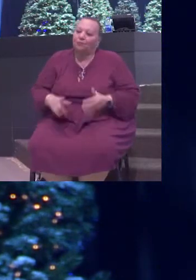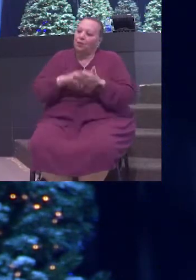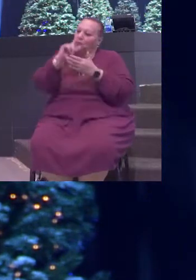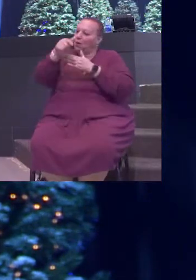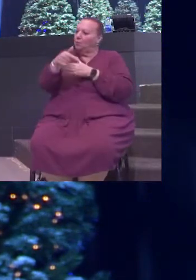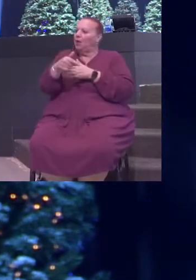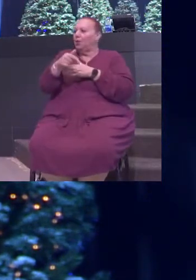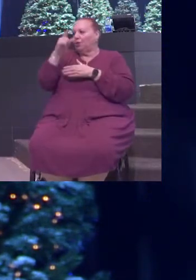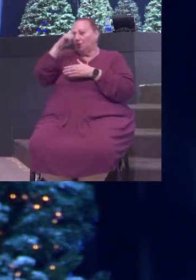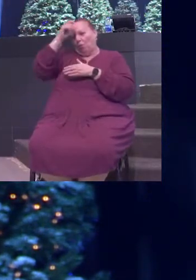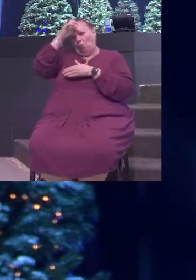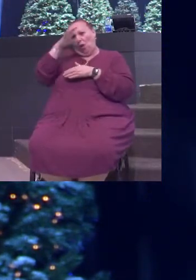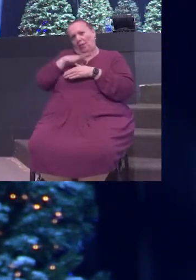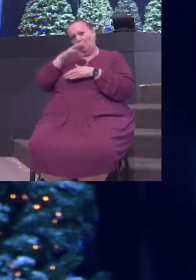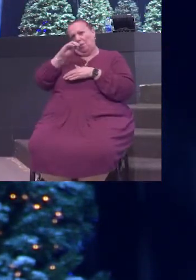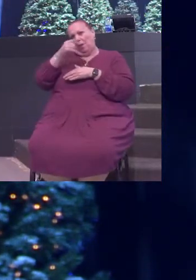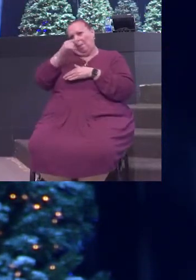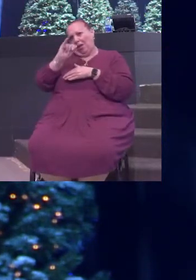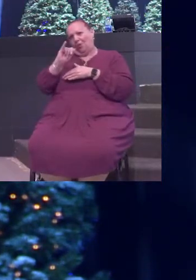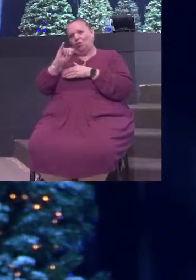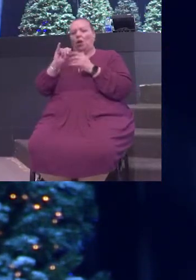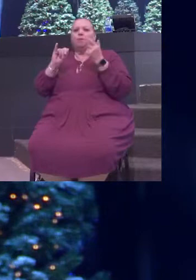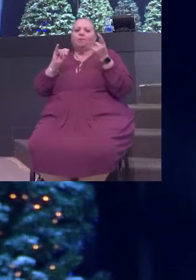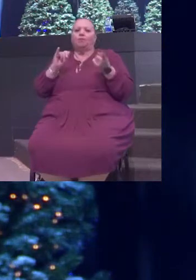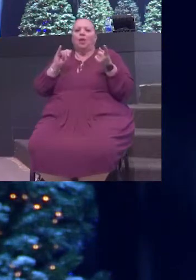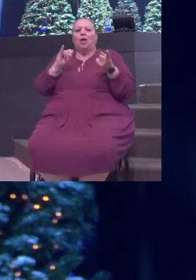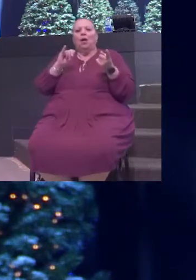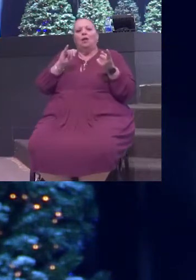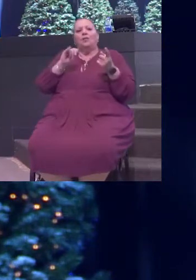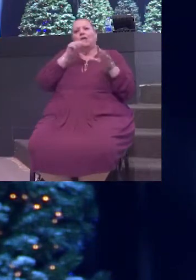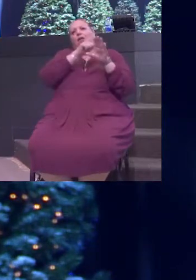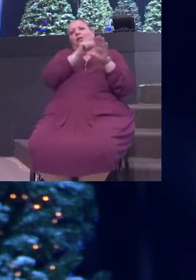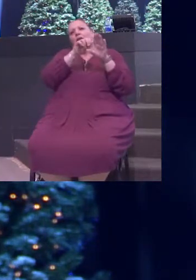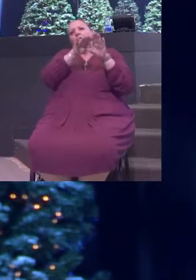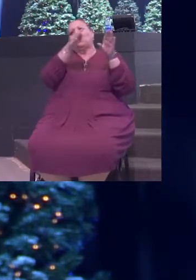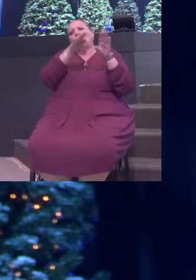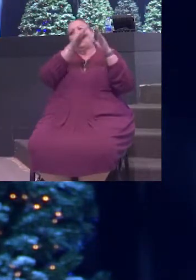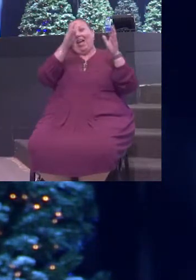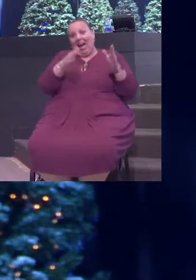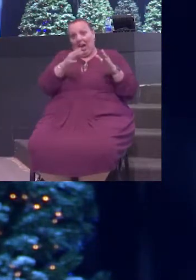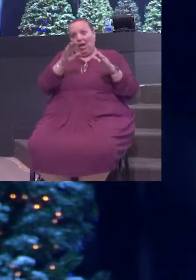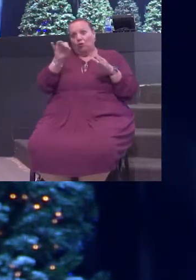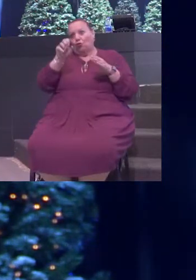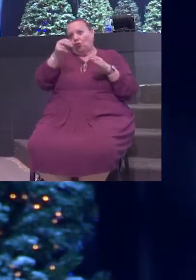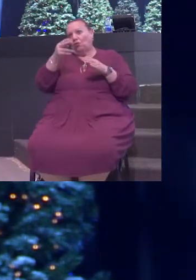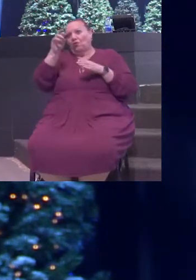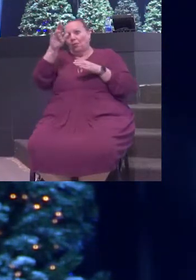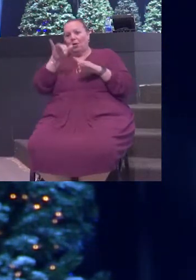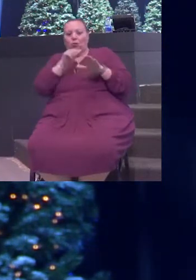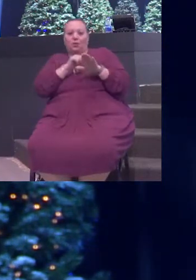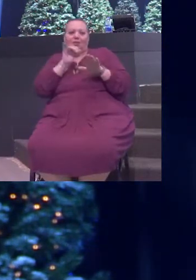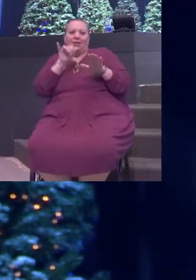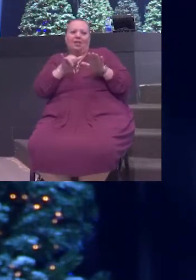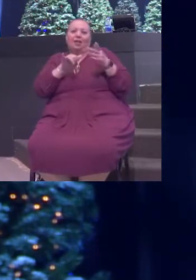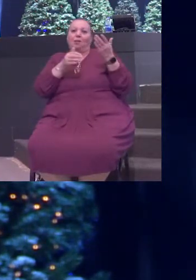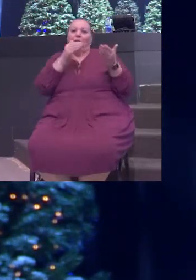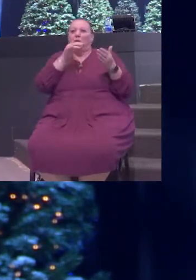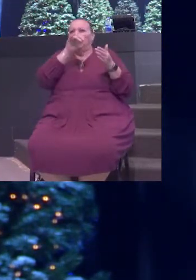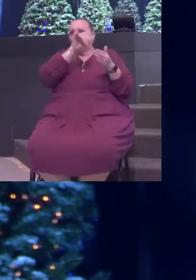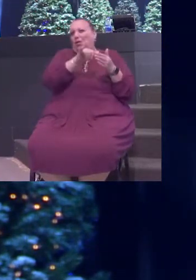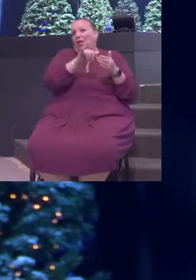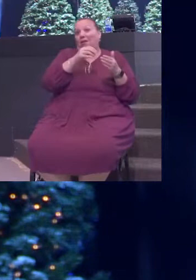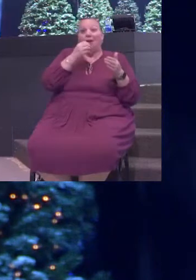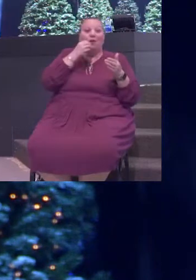Sometime later, some wise men or magi, they knocked on the door of the house where Joseph and Mary were staying. Perhaps they were staying at